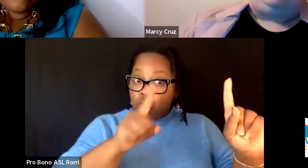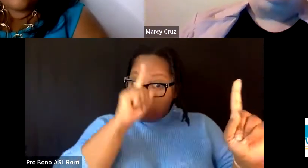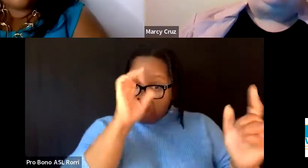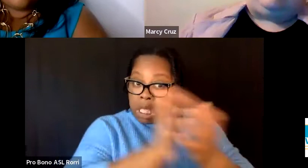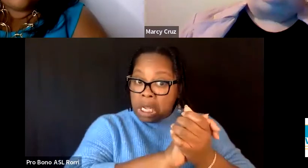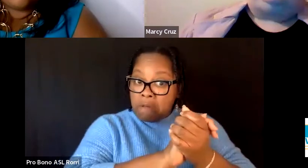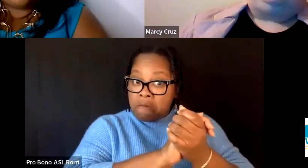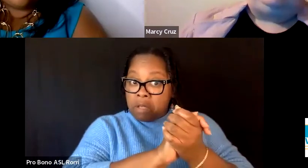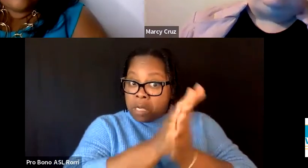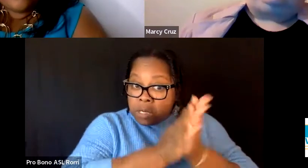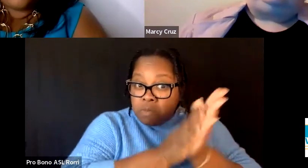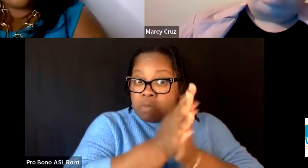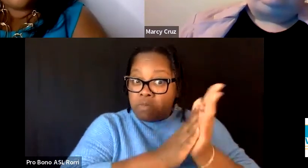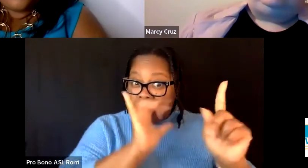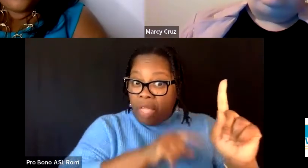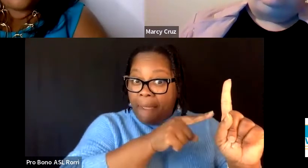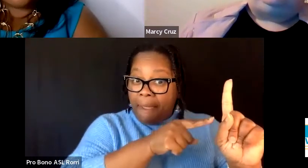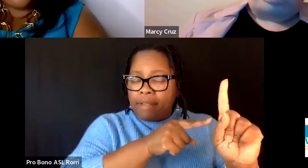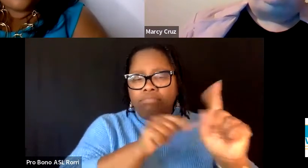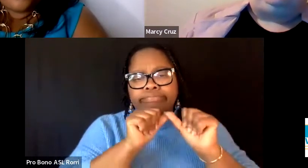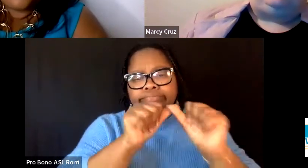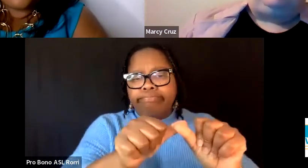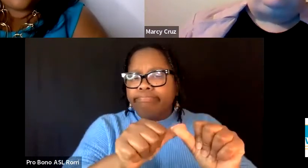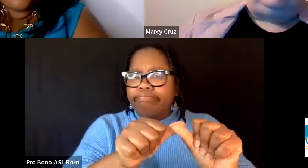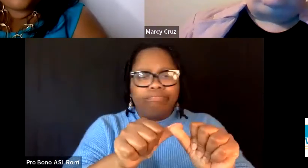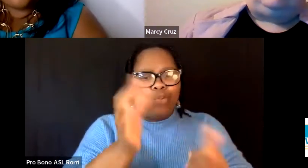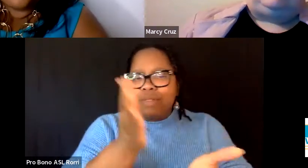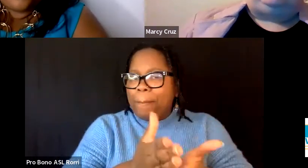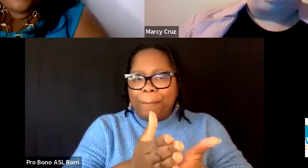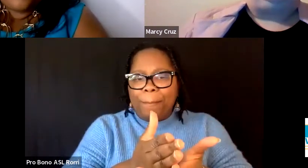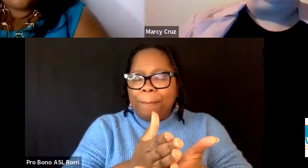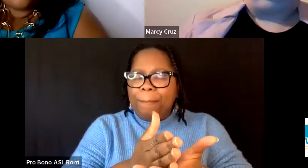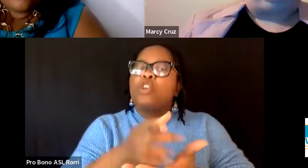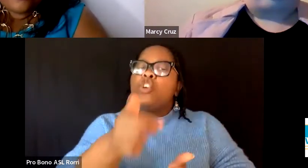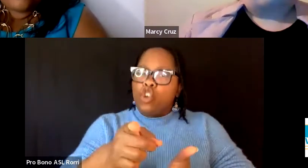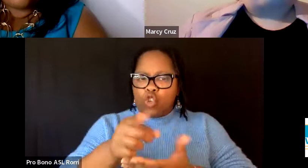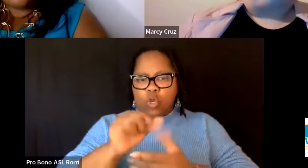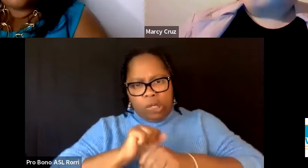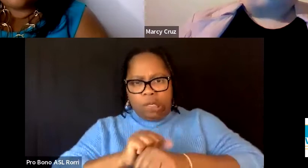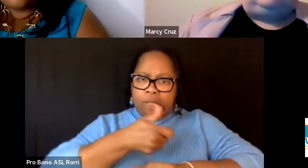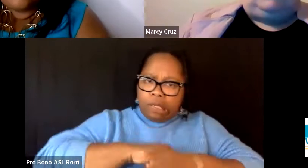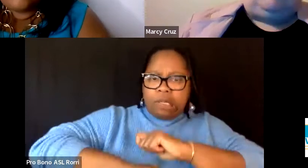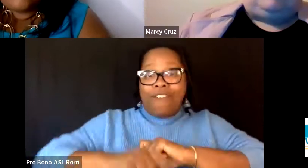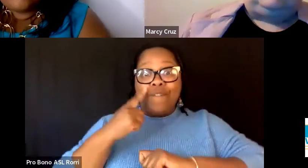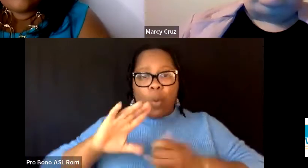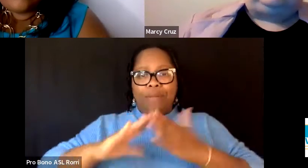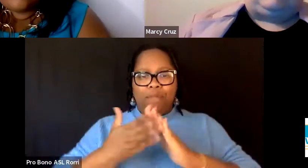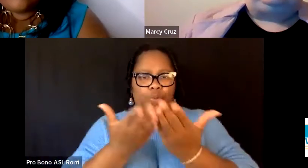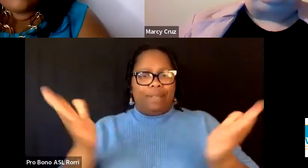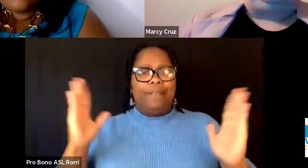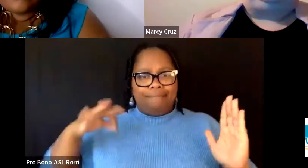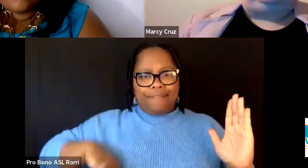we can't stop. We can't. And you do it for the community. And for me, like when I speak about